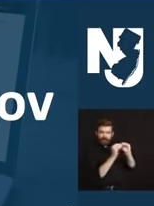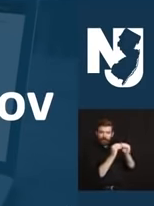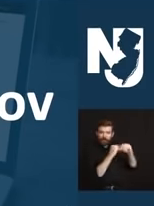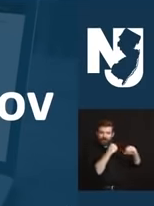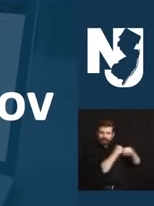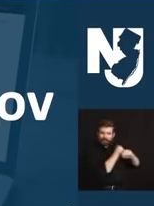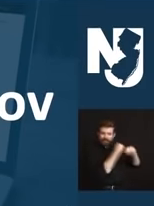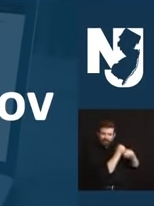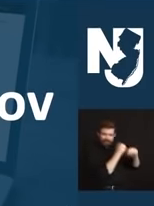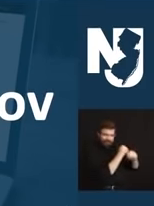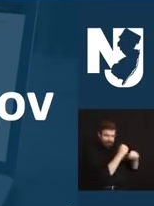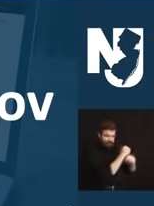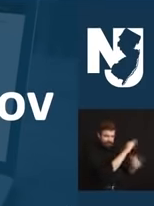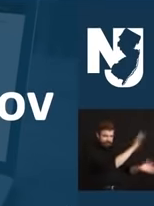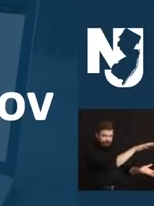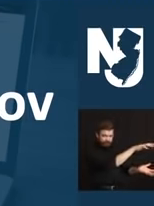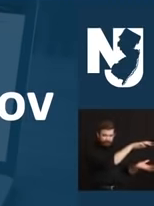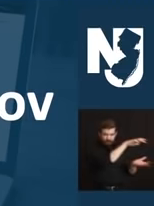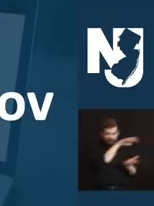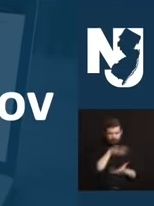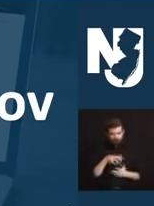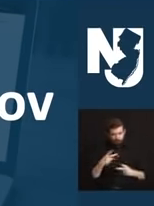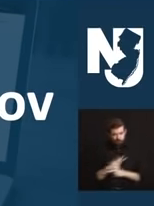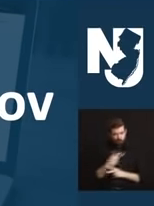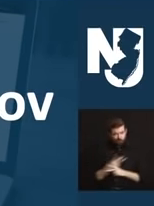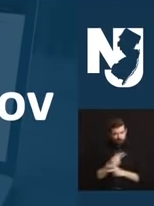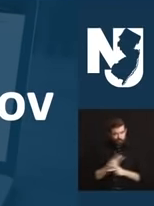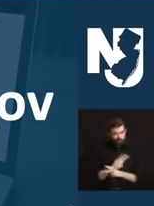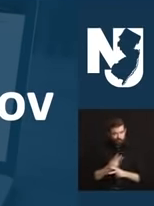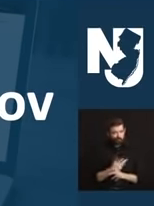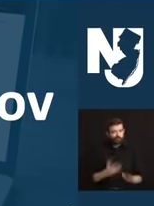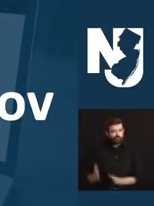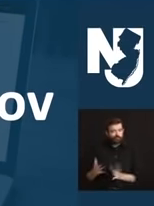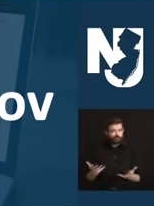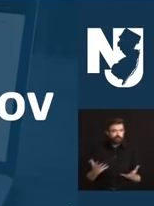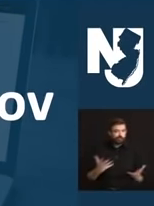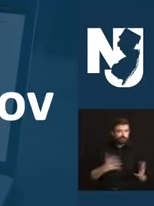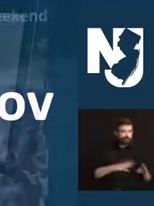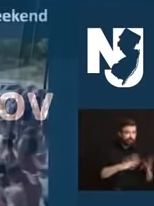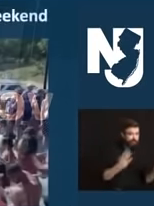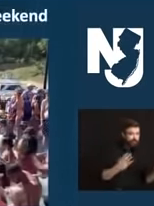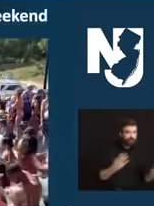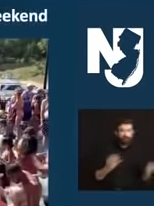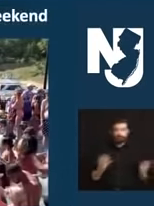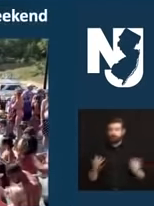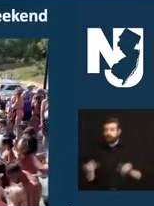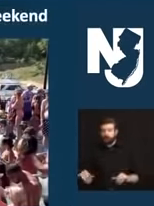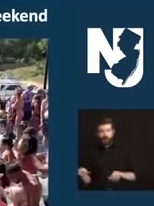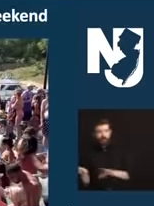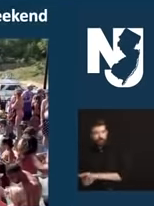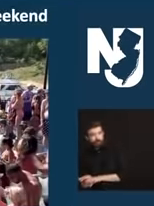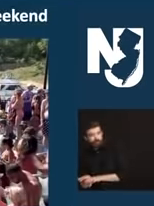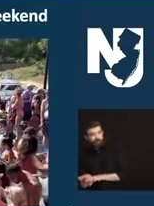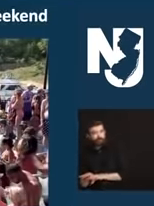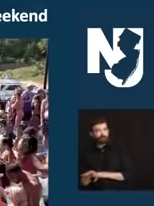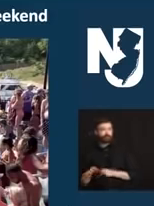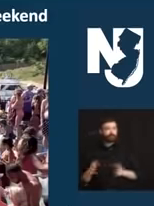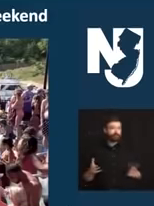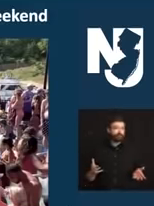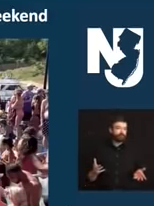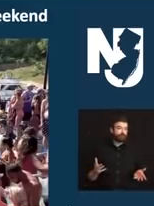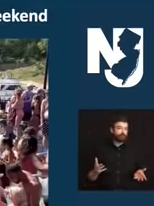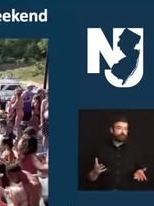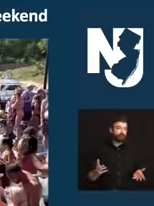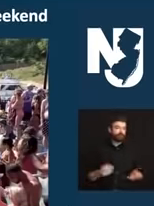these numbers play out is incredibly important. This is what we can't have. We've gone out of state for this photo,